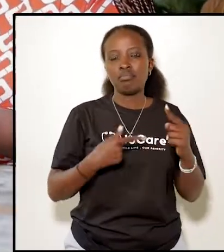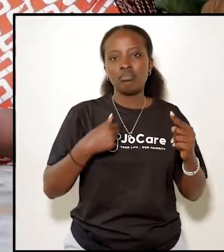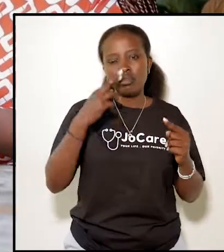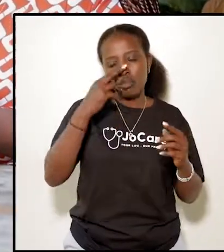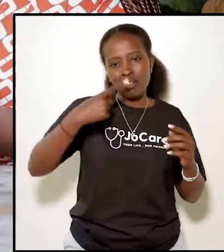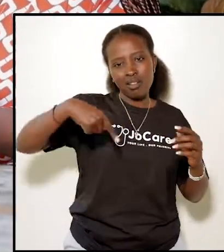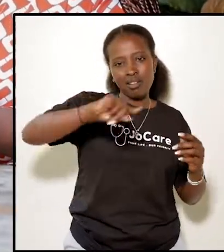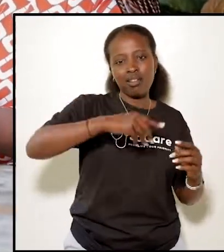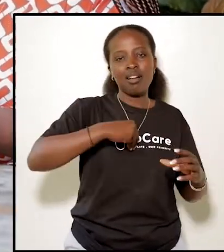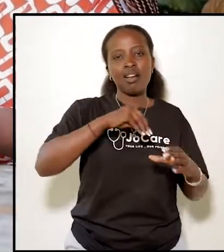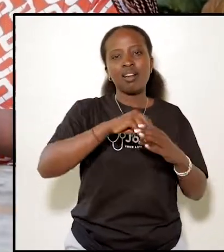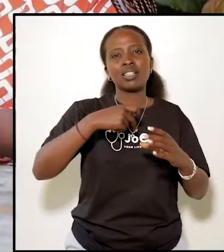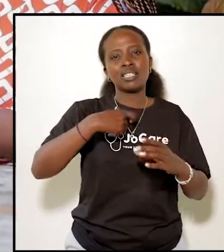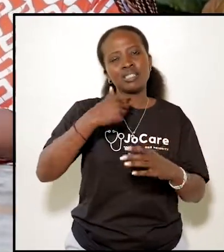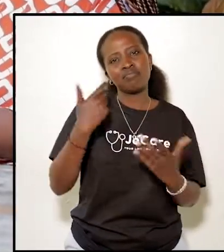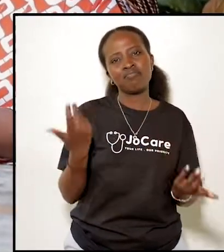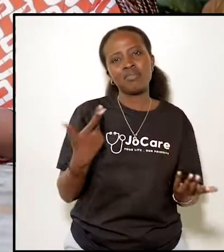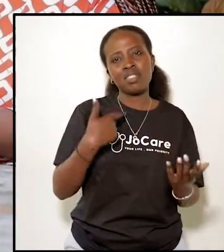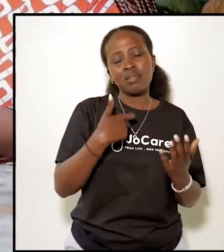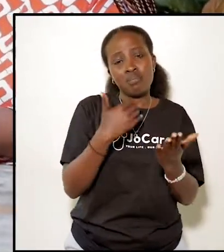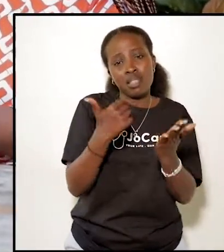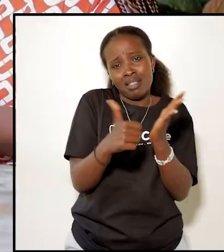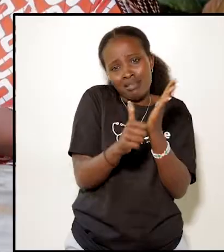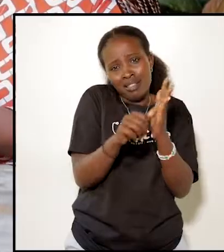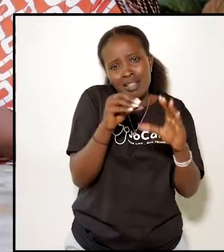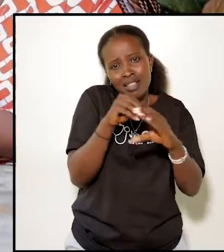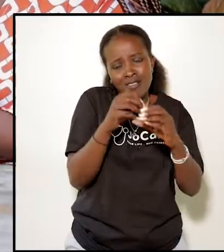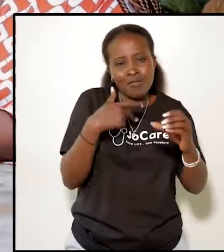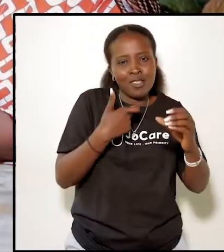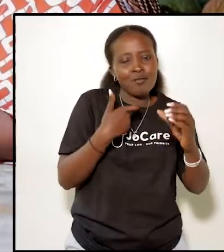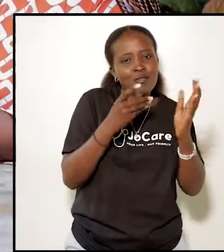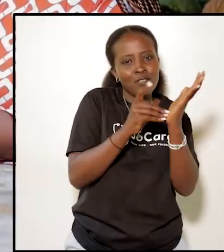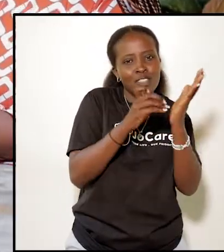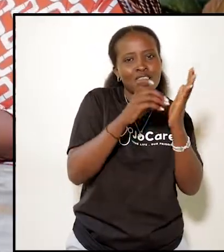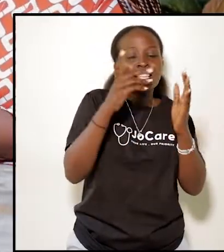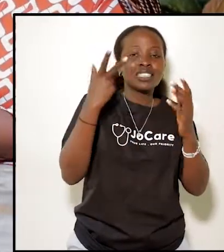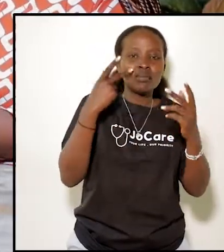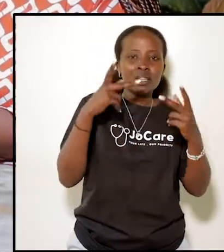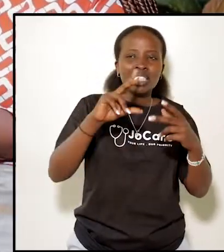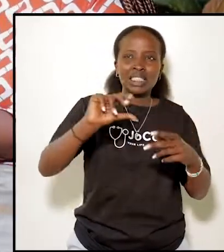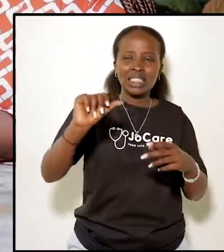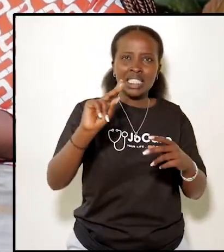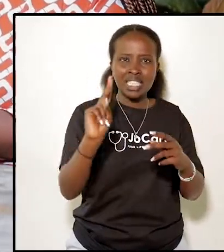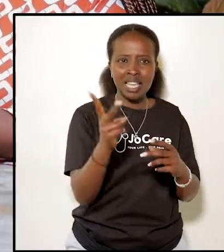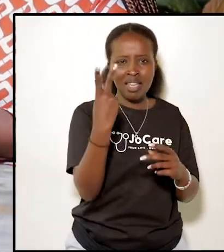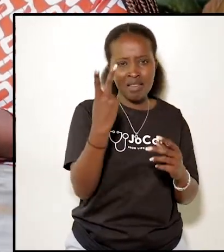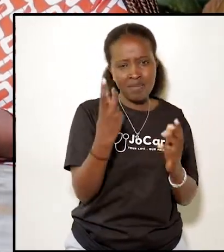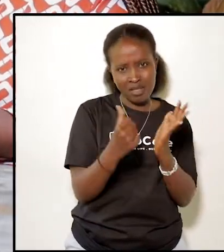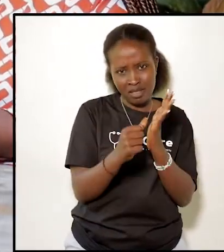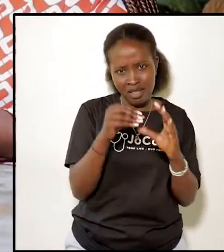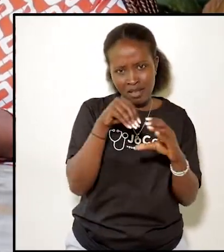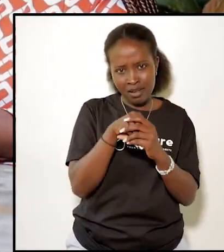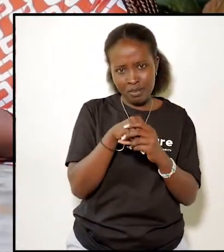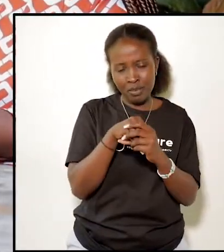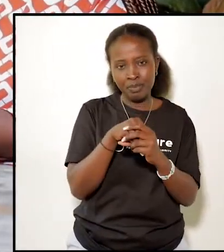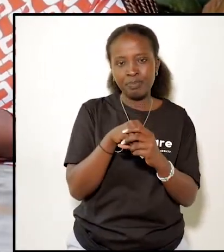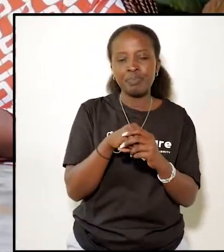the fibroids or any other anatomical problems of the uterus. So the other causes